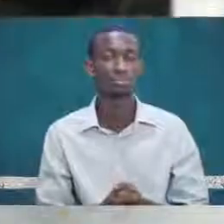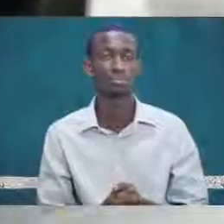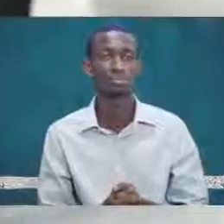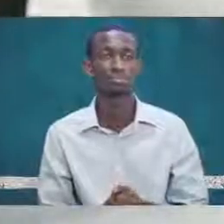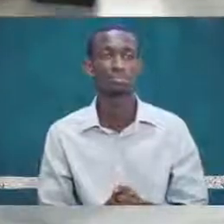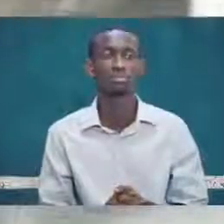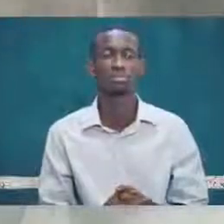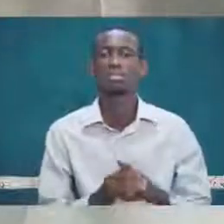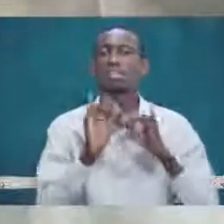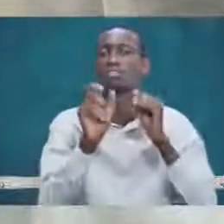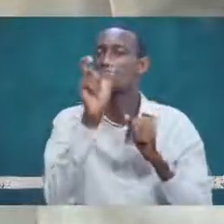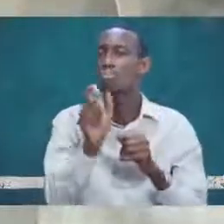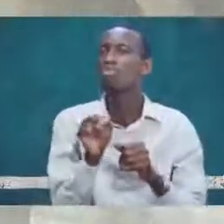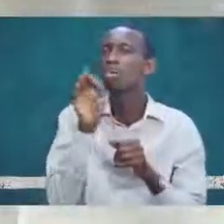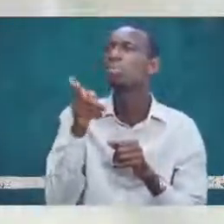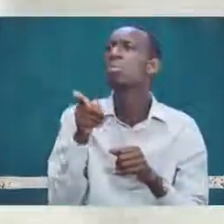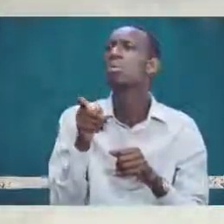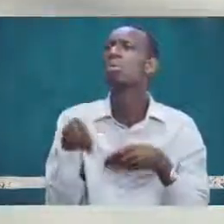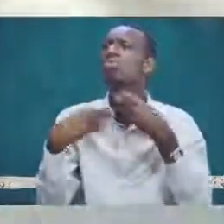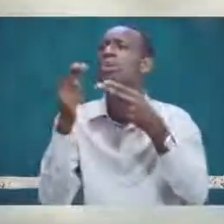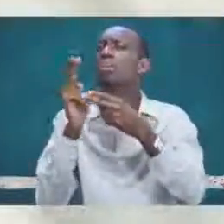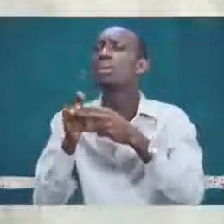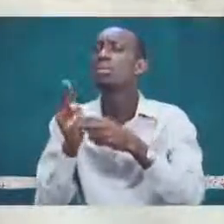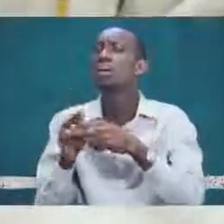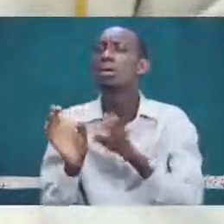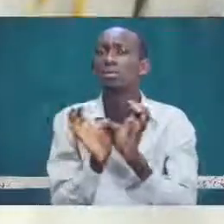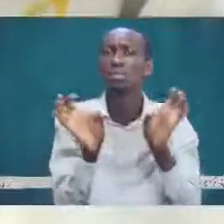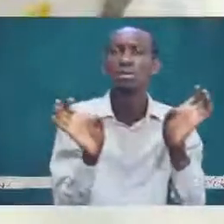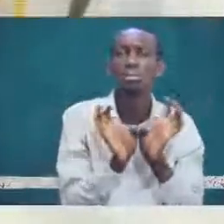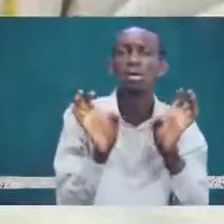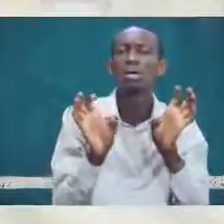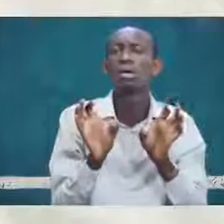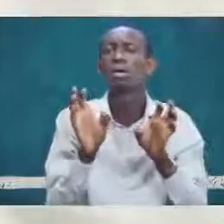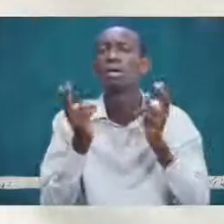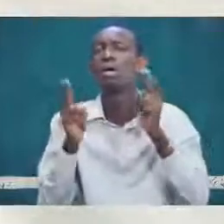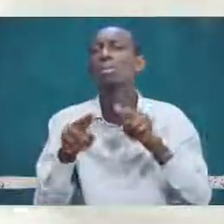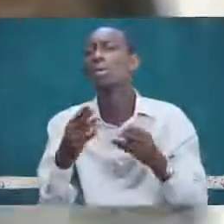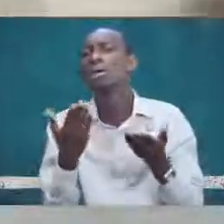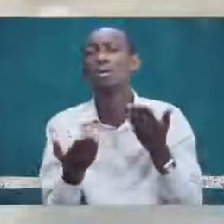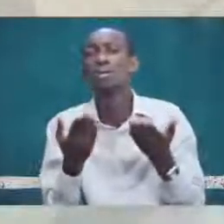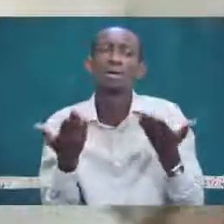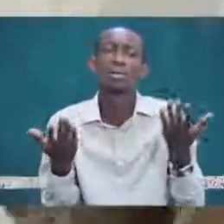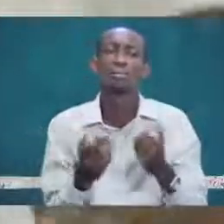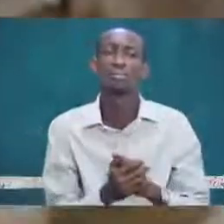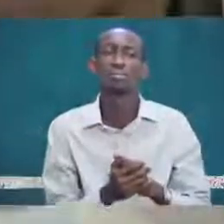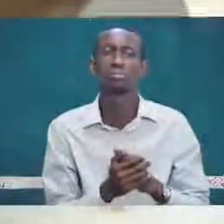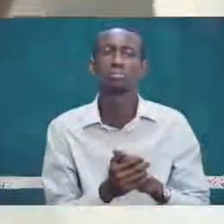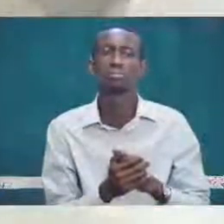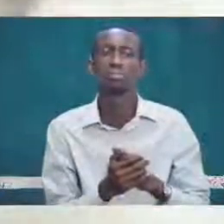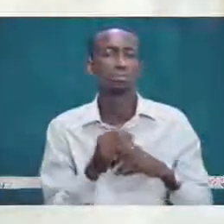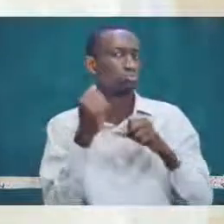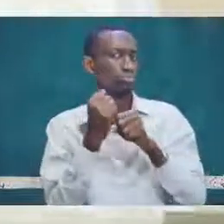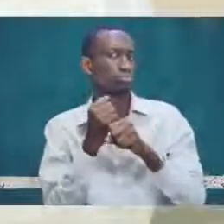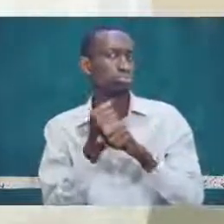are asked to name the examples of the decomposition reactions, then we have made a lot